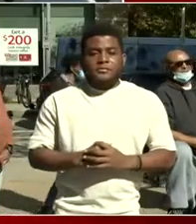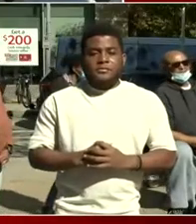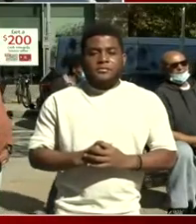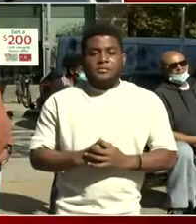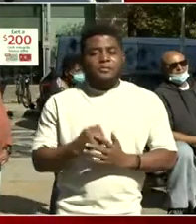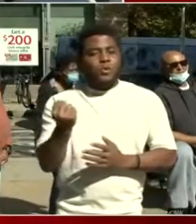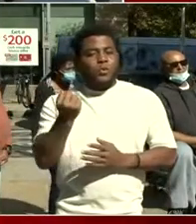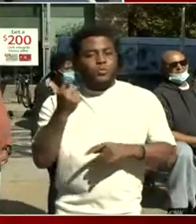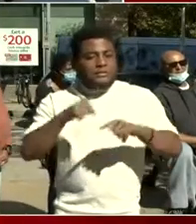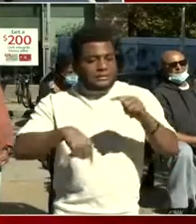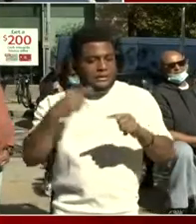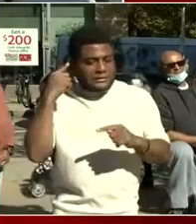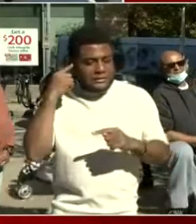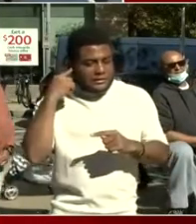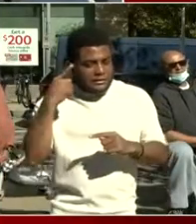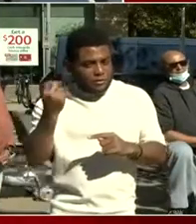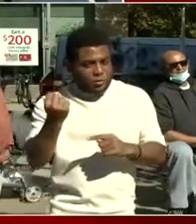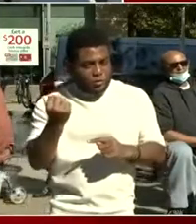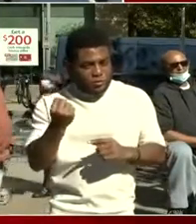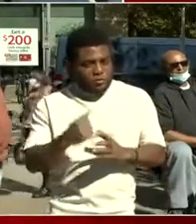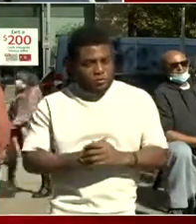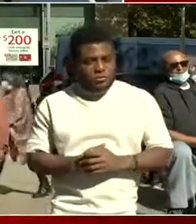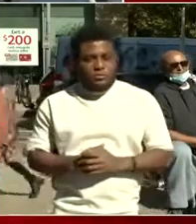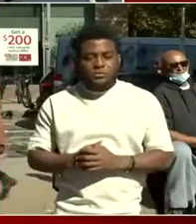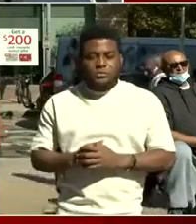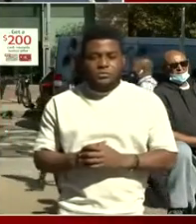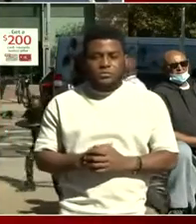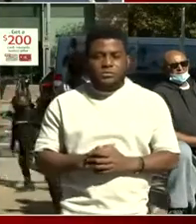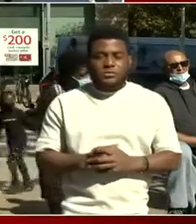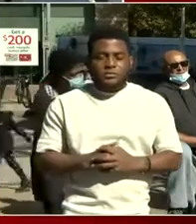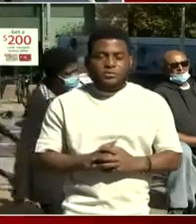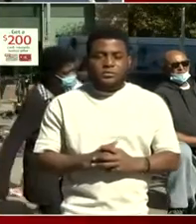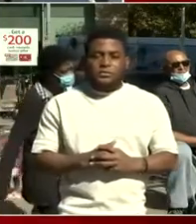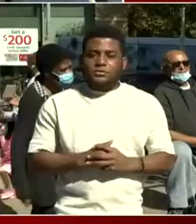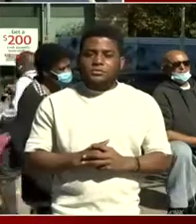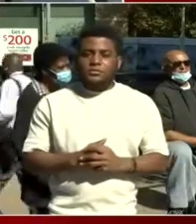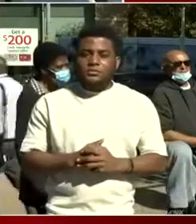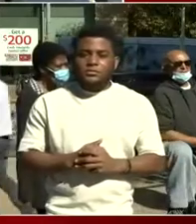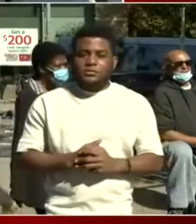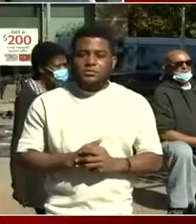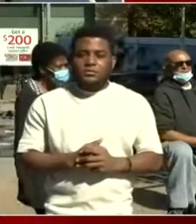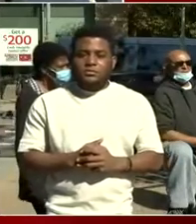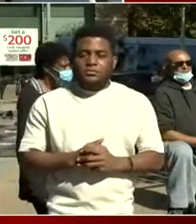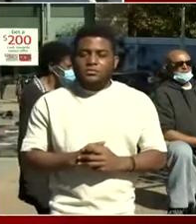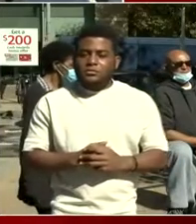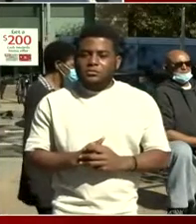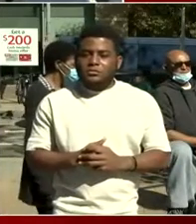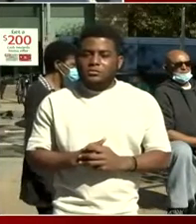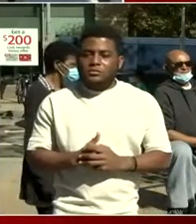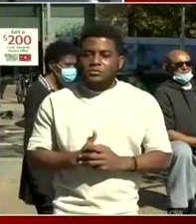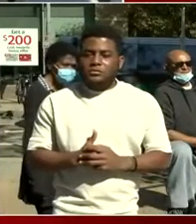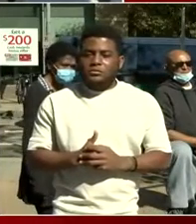I can't hear you, Shannon. Hold on 1 second. Just give it 1 second. Okay, there you go. Jack, there you go. I'm sorry.